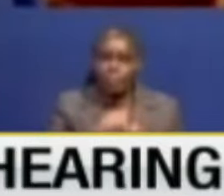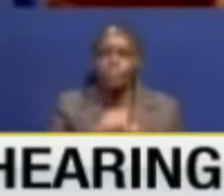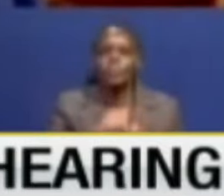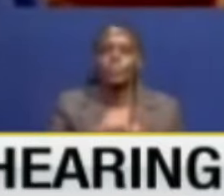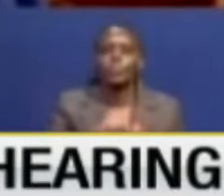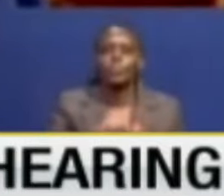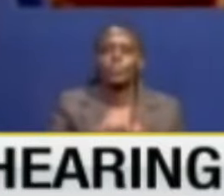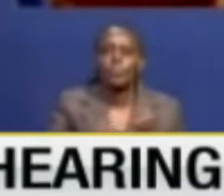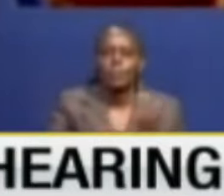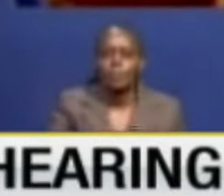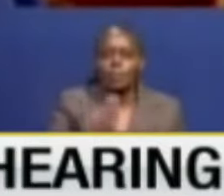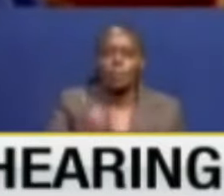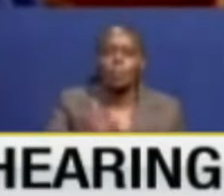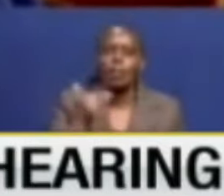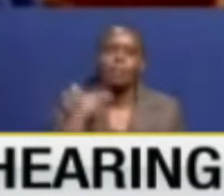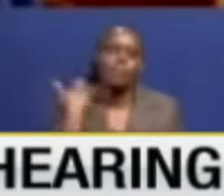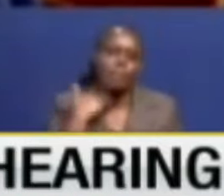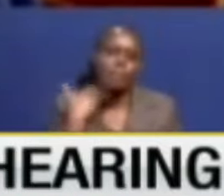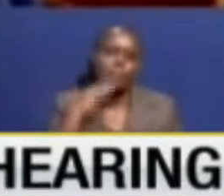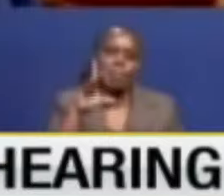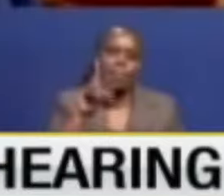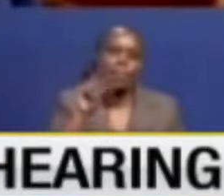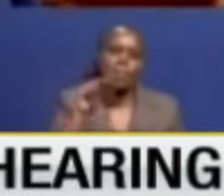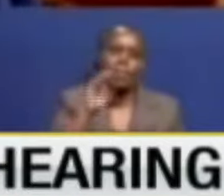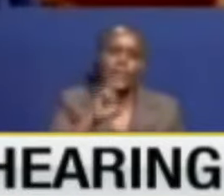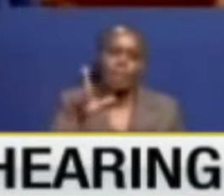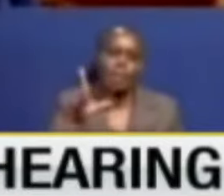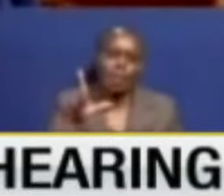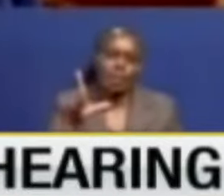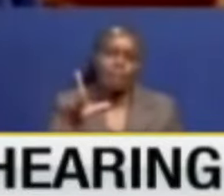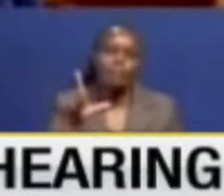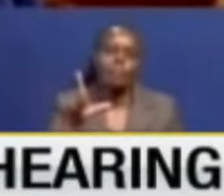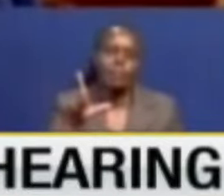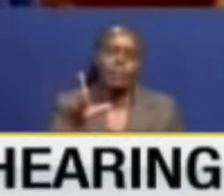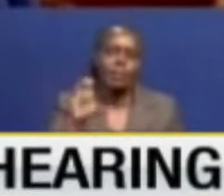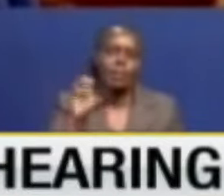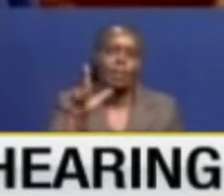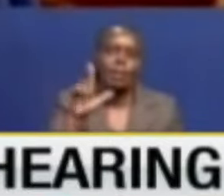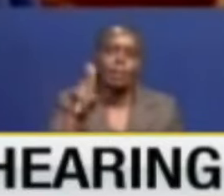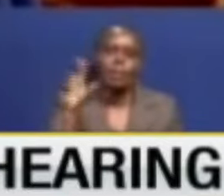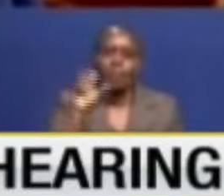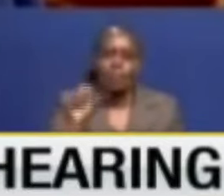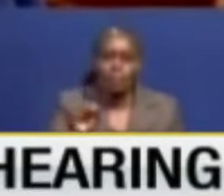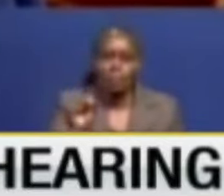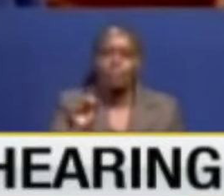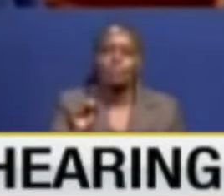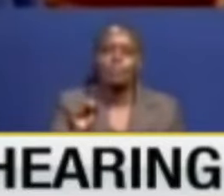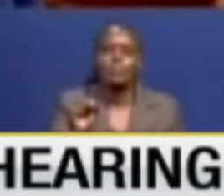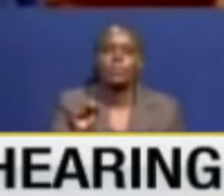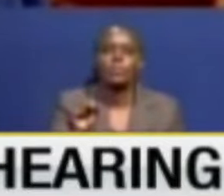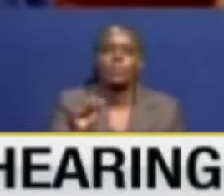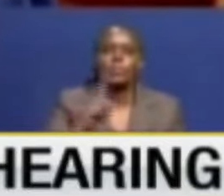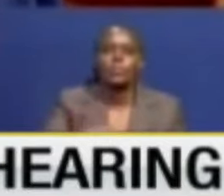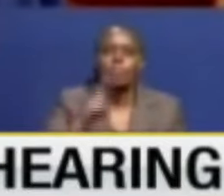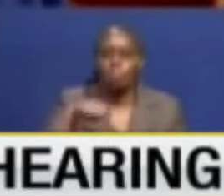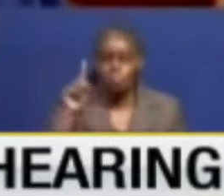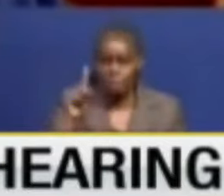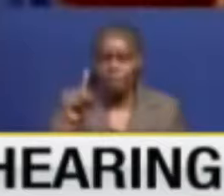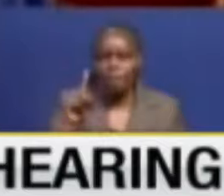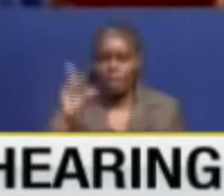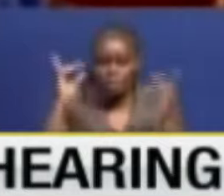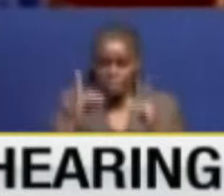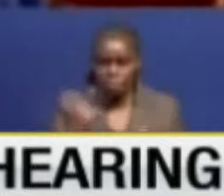0400163917899, established after the murder of Daniel Muthiani, alias Sniper, while the correct position is